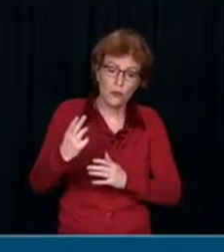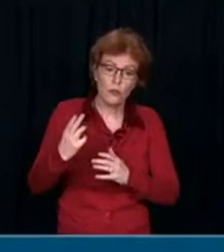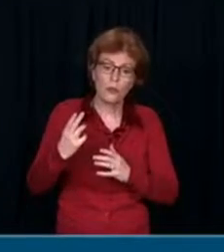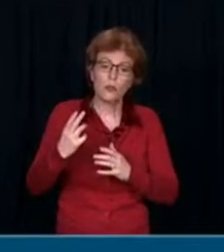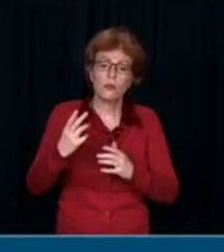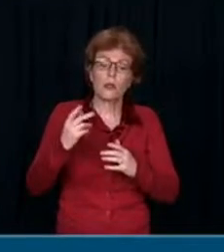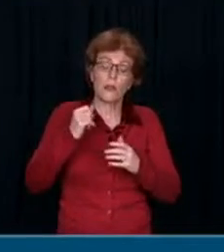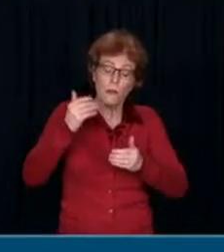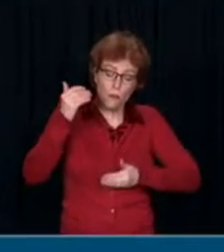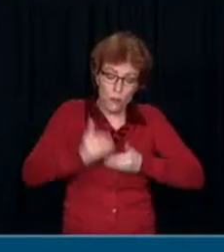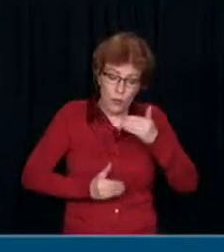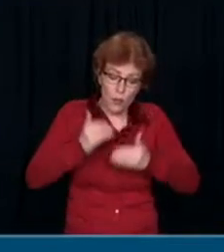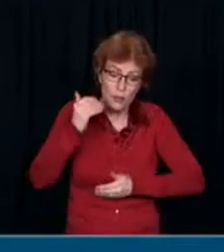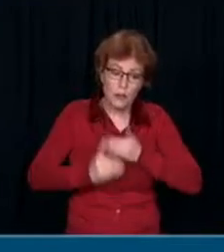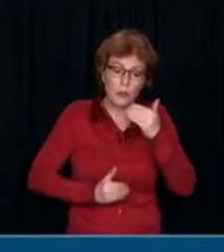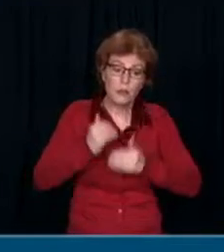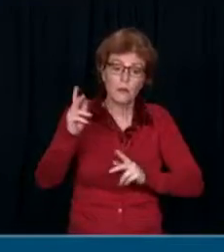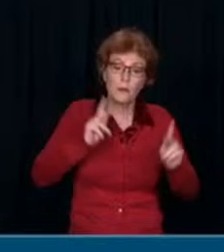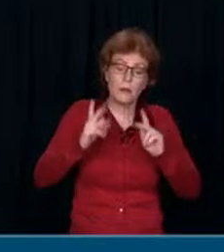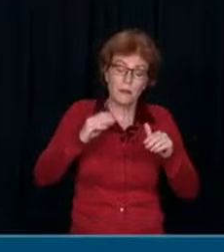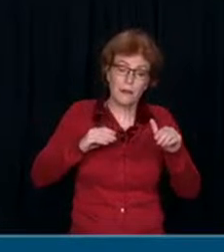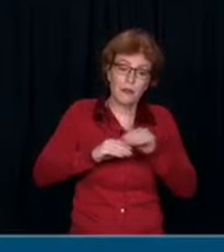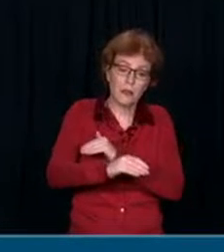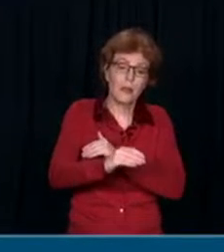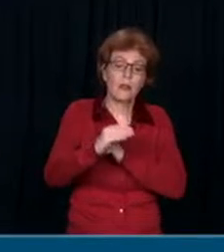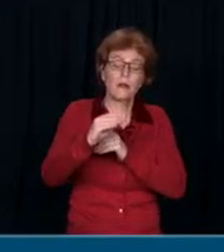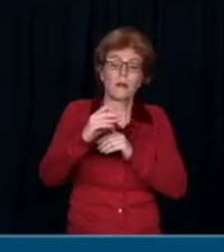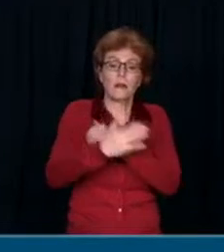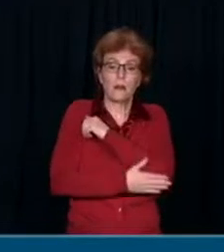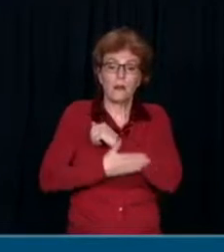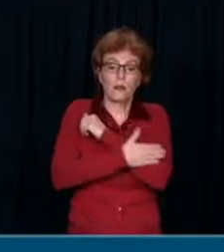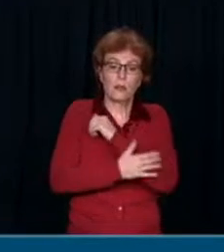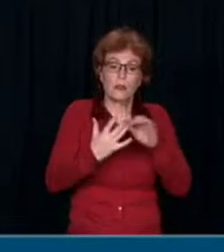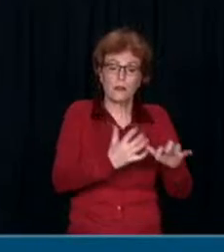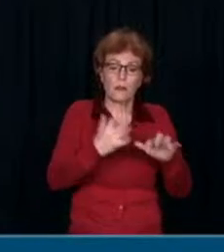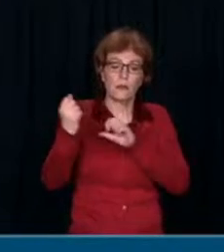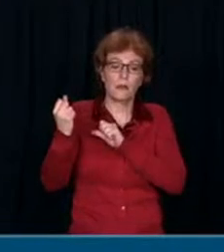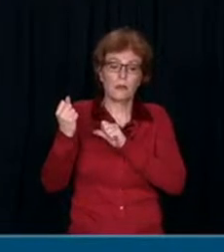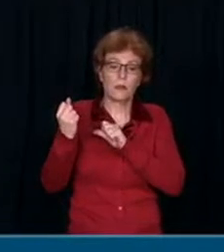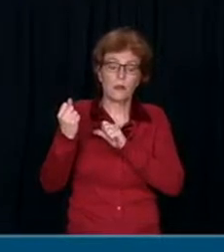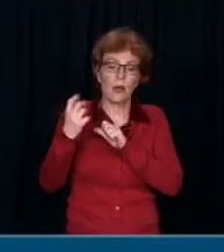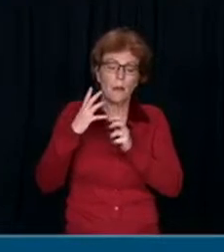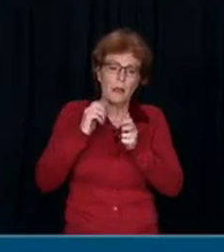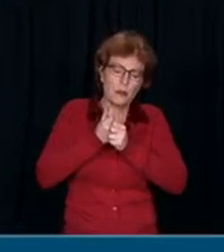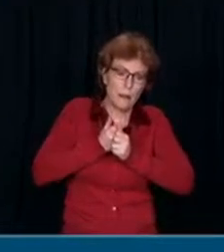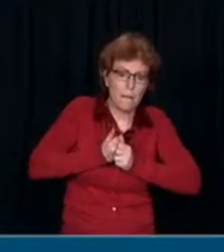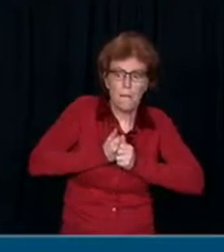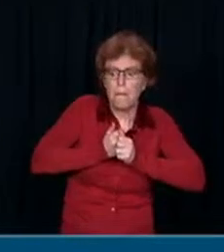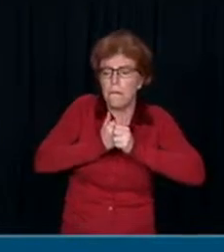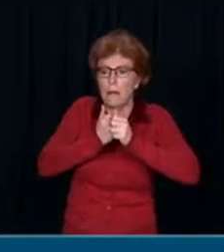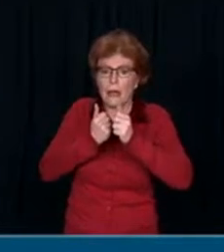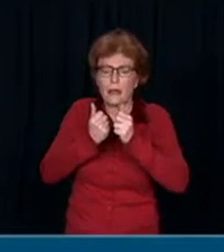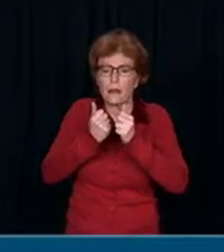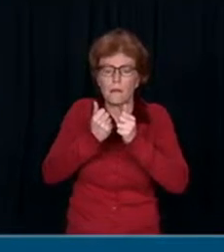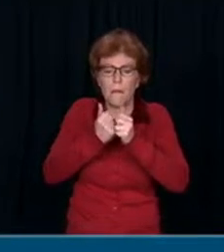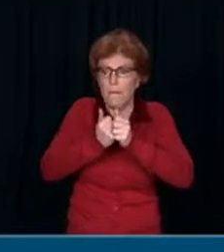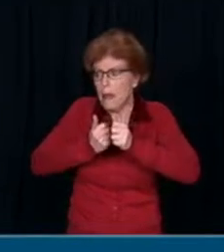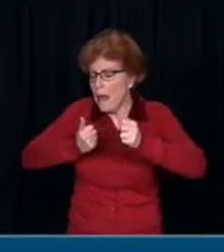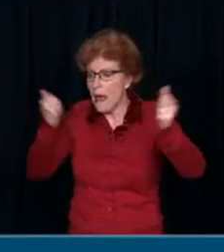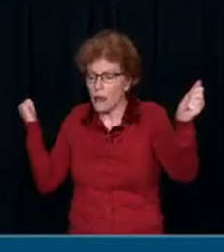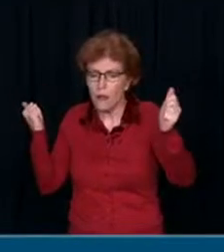the process for people coming into this country is a little quicker. There's a backlog, and we need